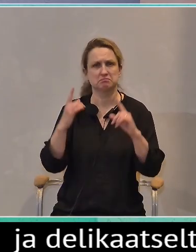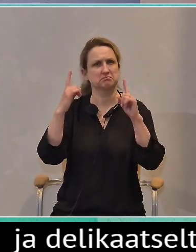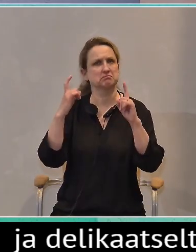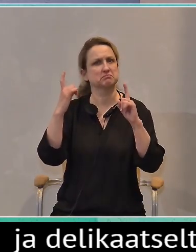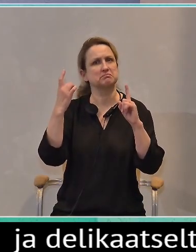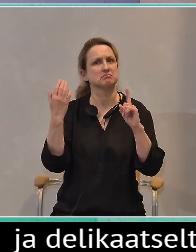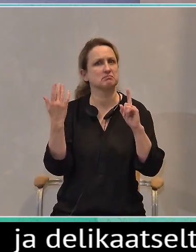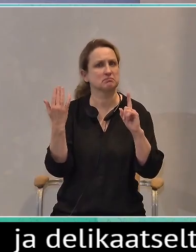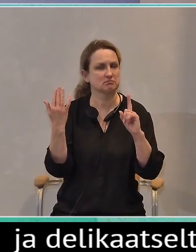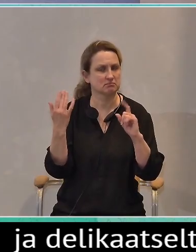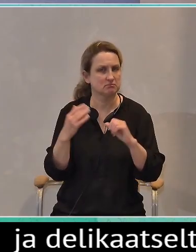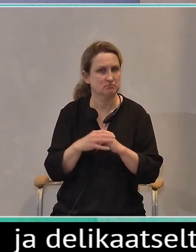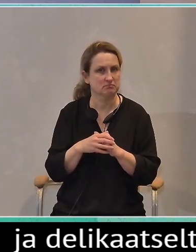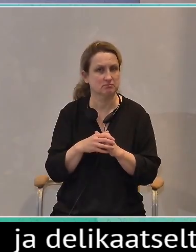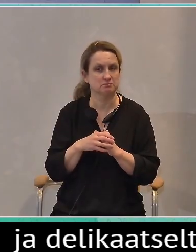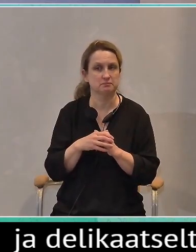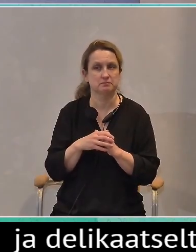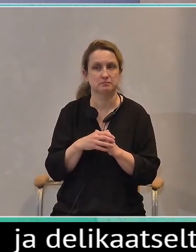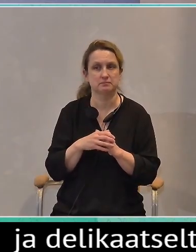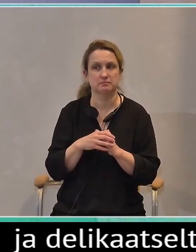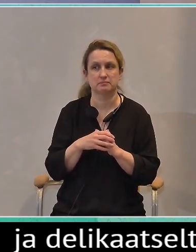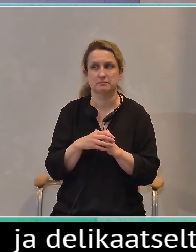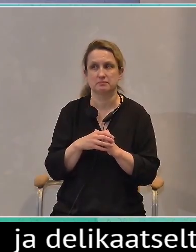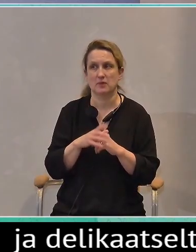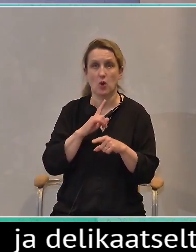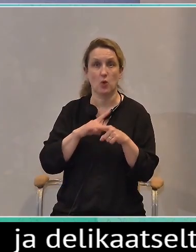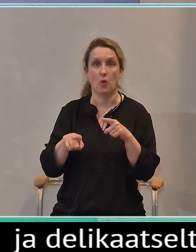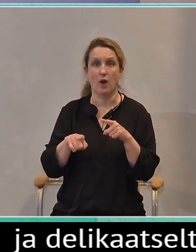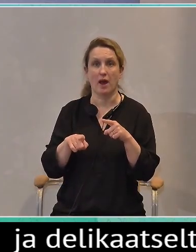This photo is intended to illustrate